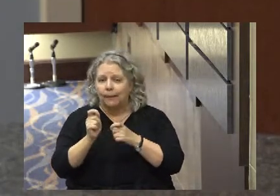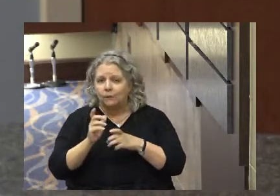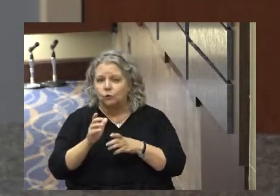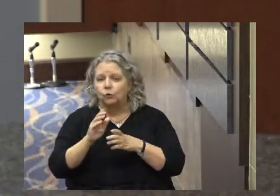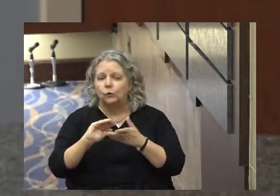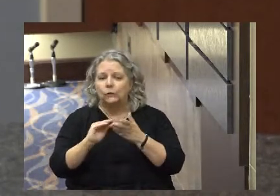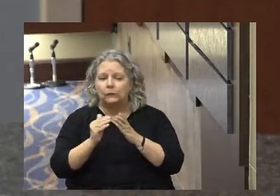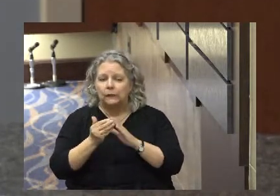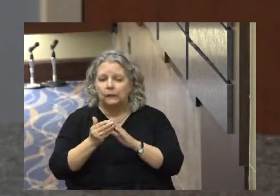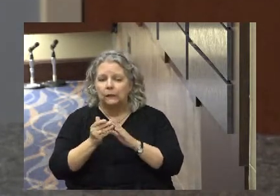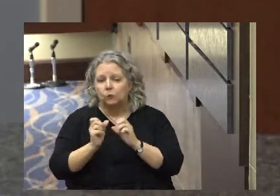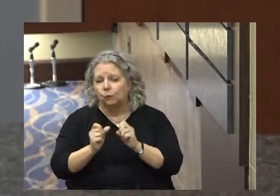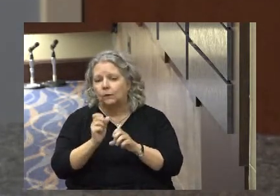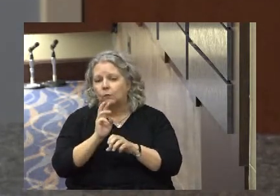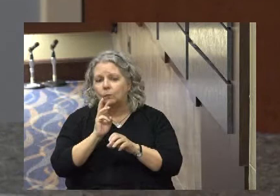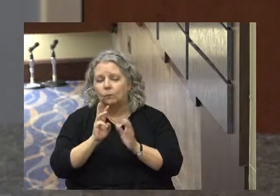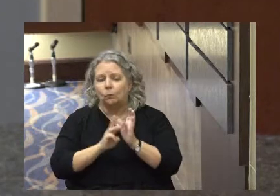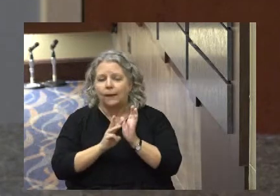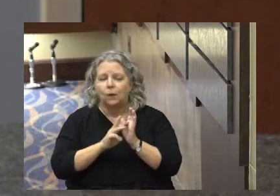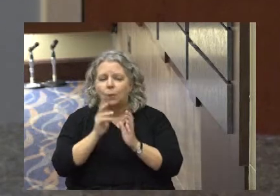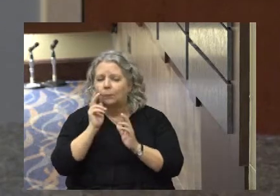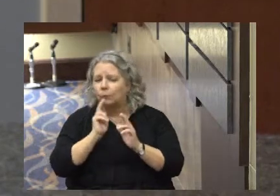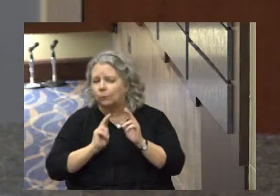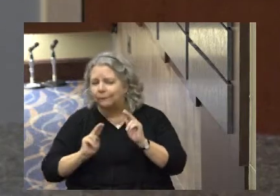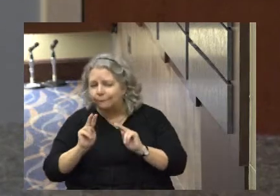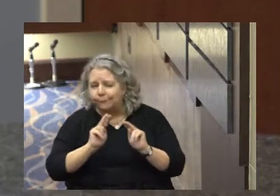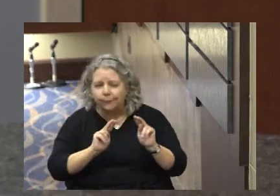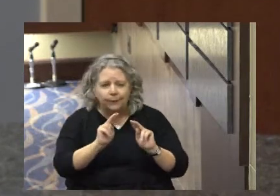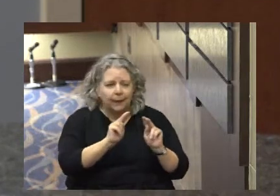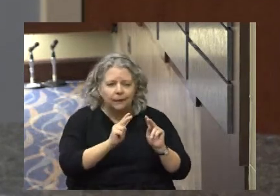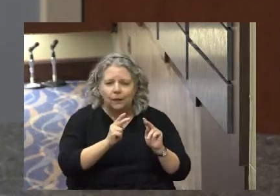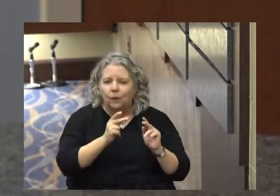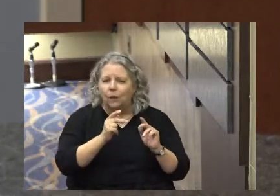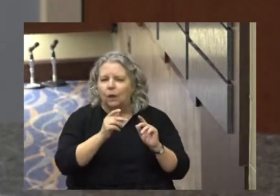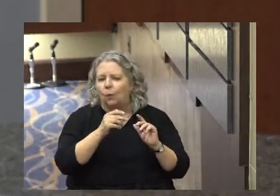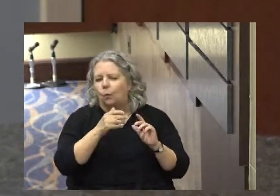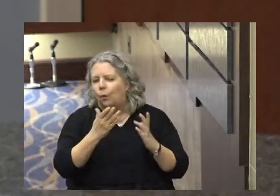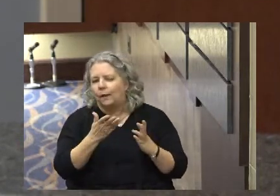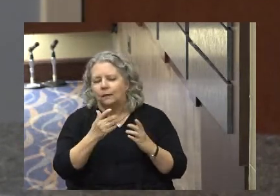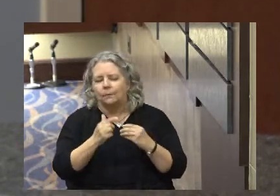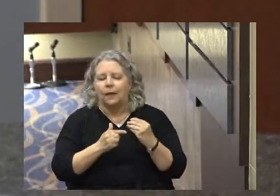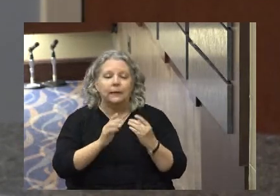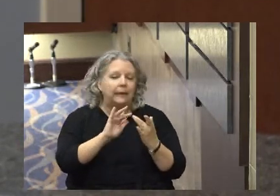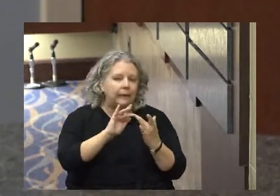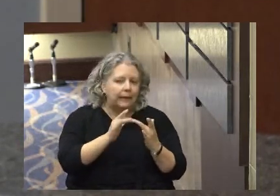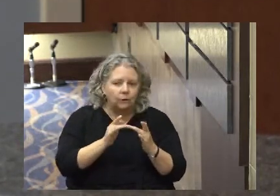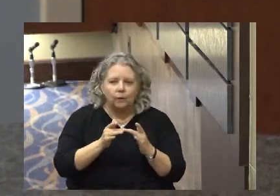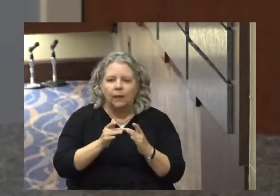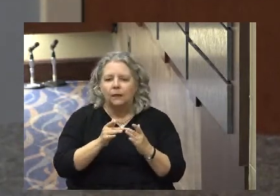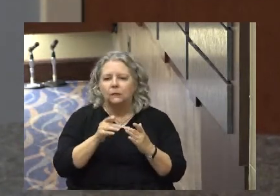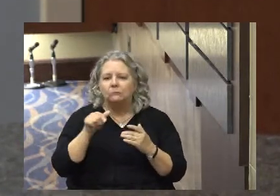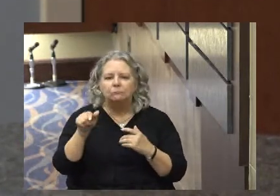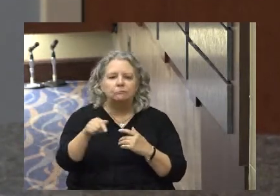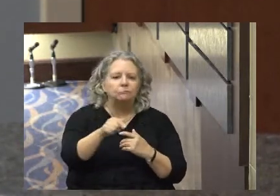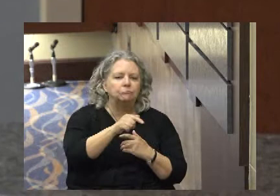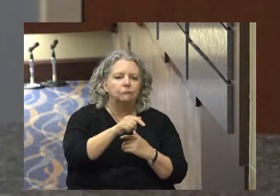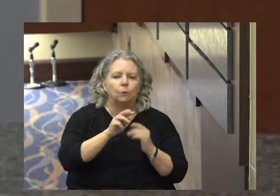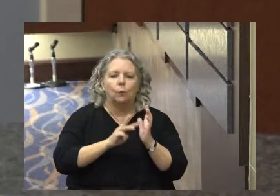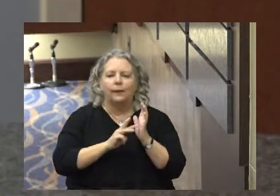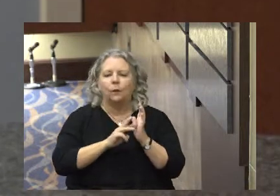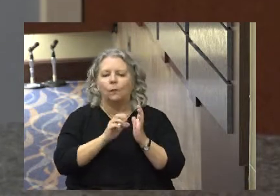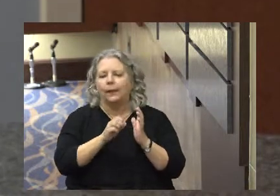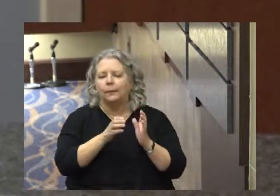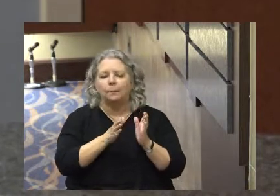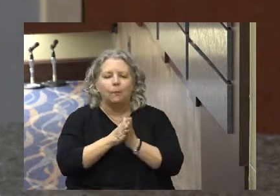looked like and what internet looked like at our parks and things like that, of public availability, and began to